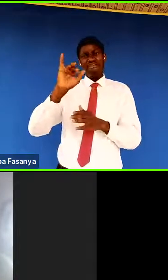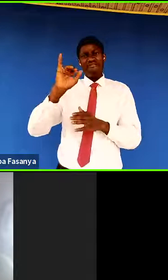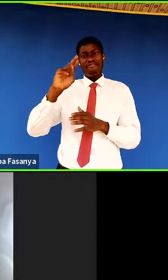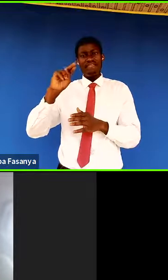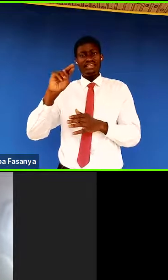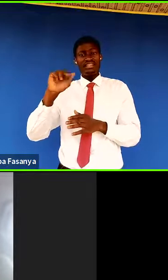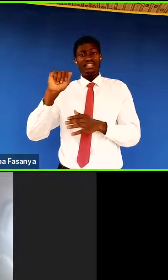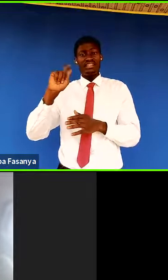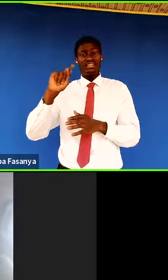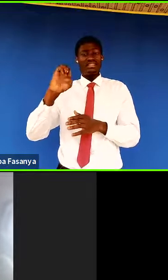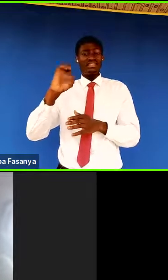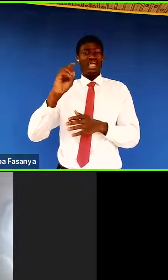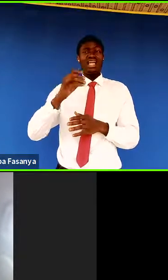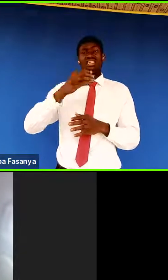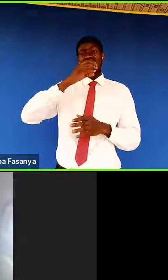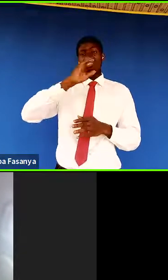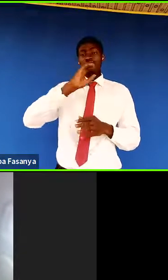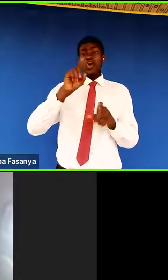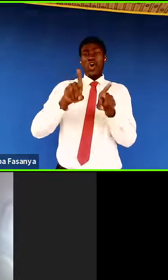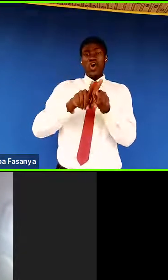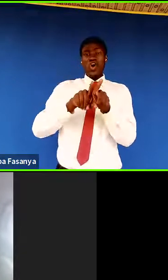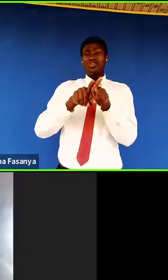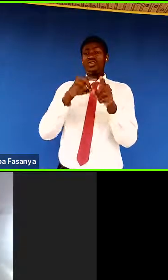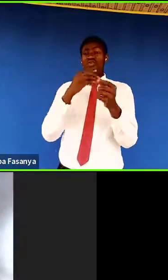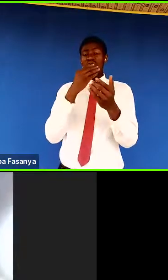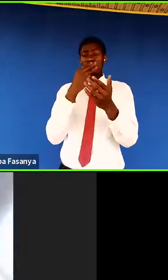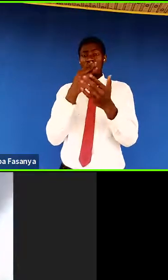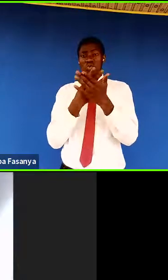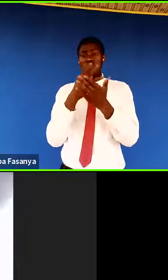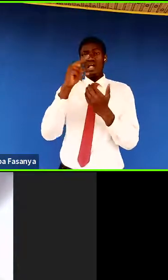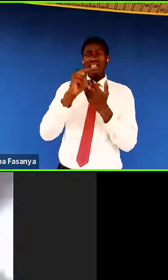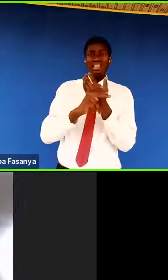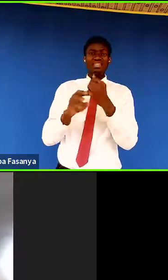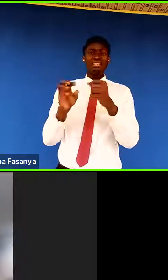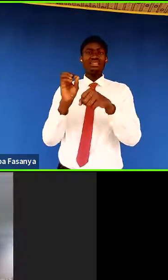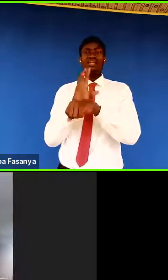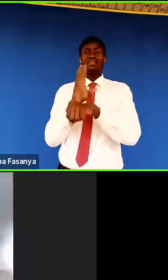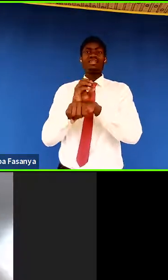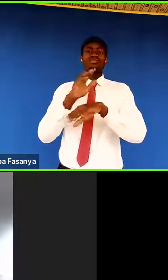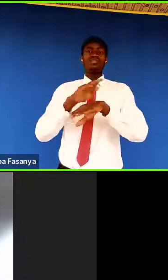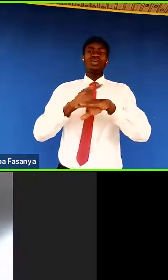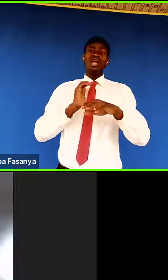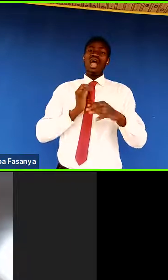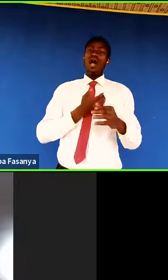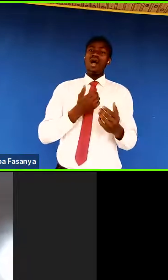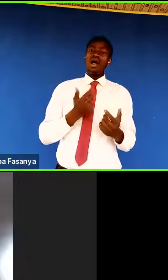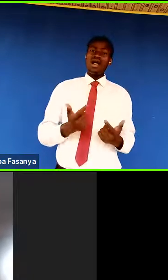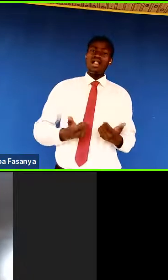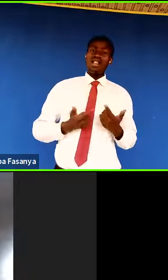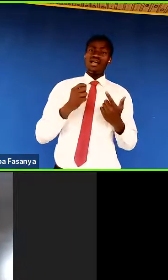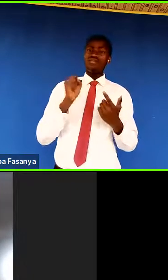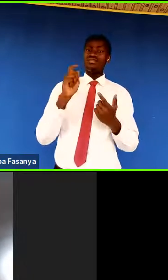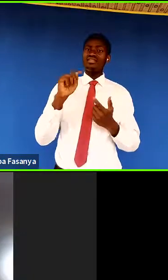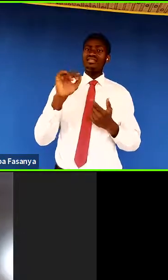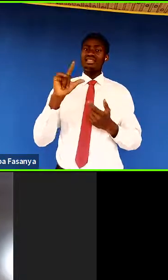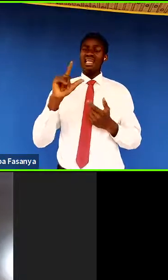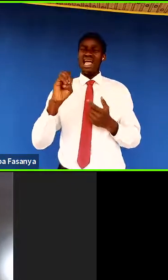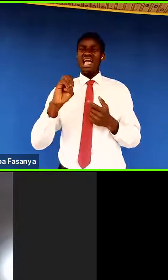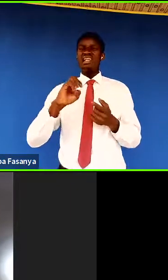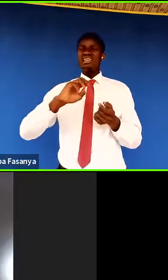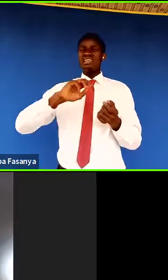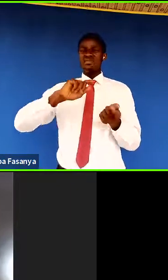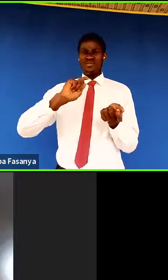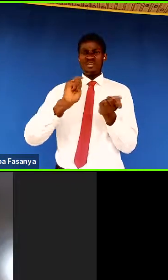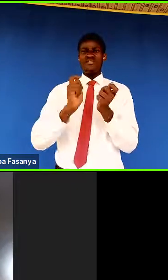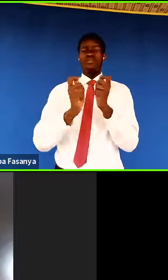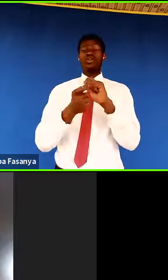wellness advice on our lifestyle modification, it works. And you said something now. Men